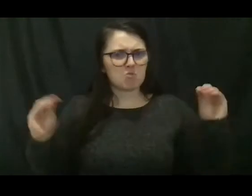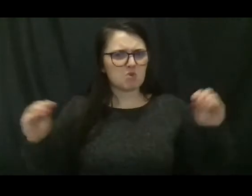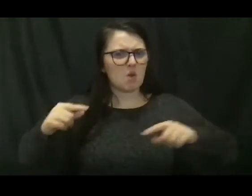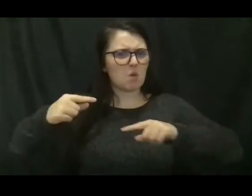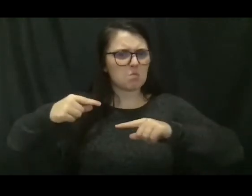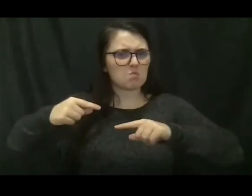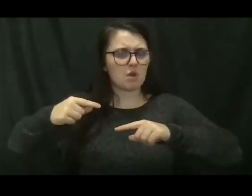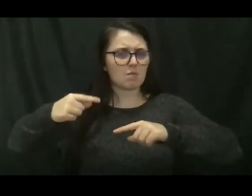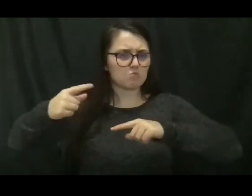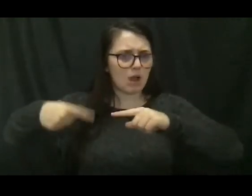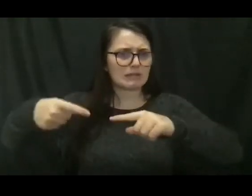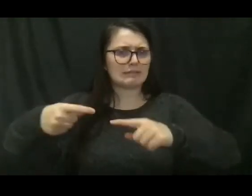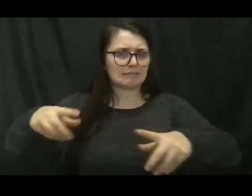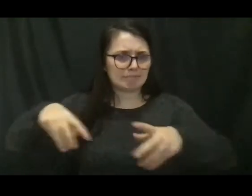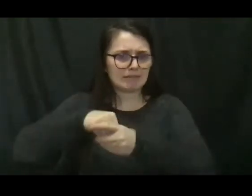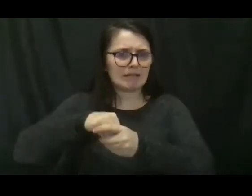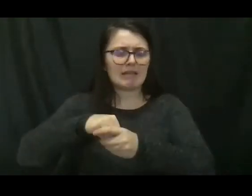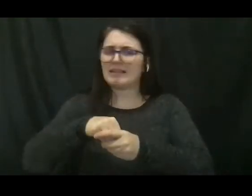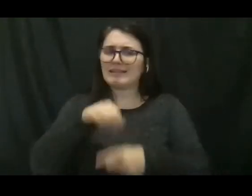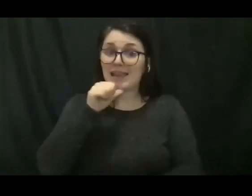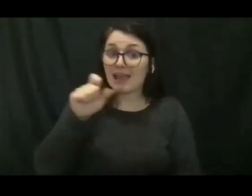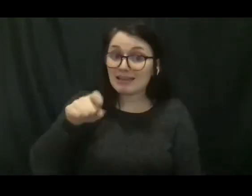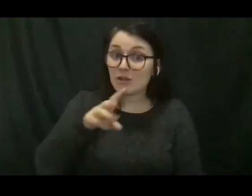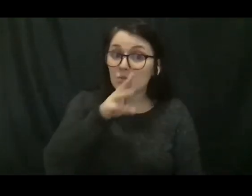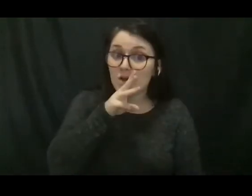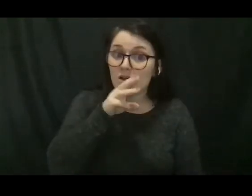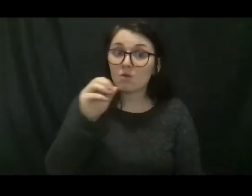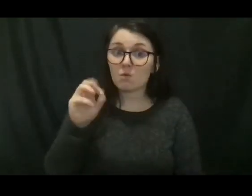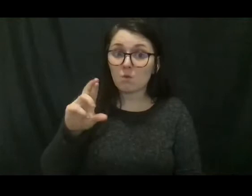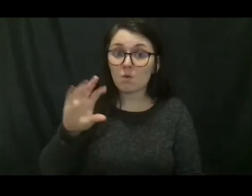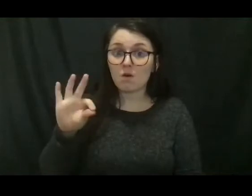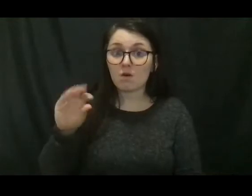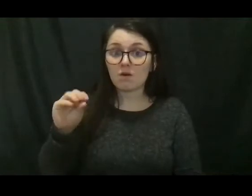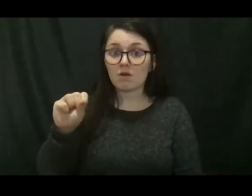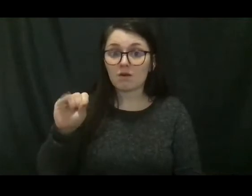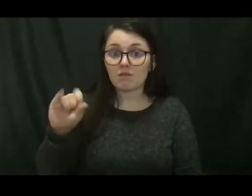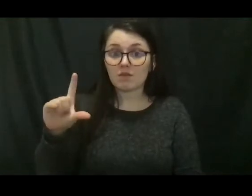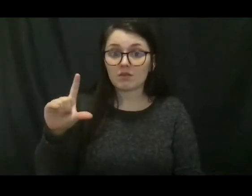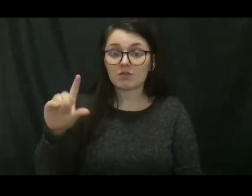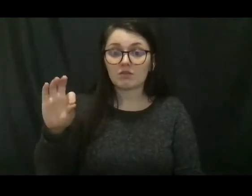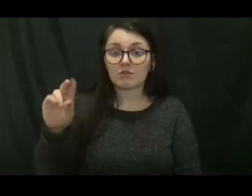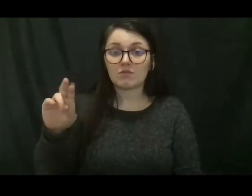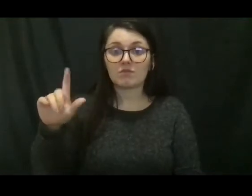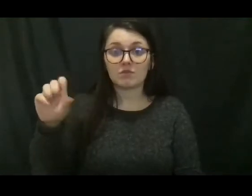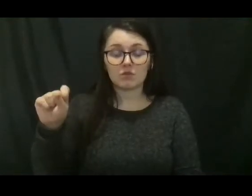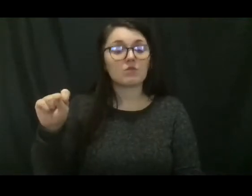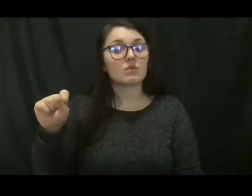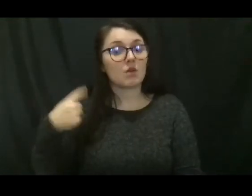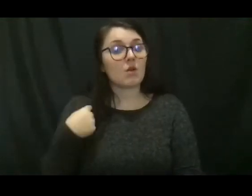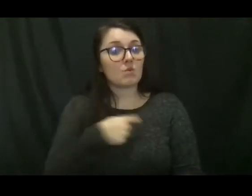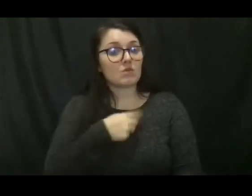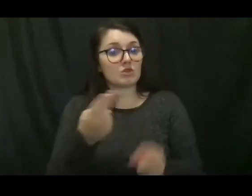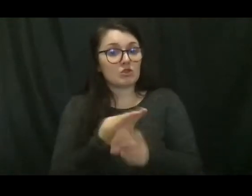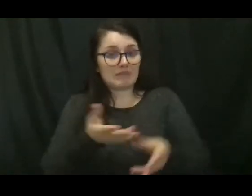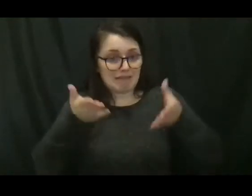We don't have to use the water or the fossil fuels. We just use it as it exists in that current